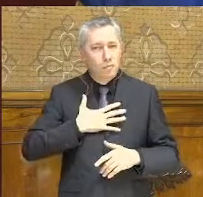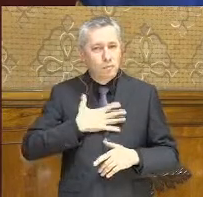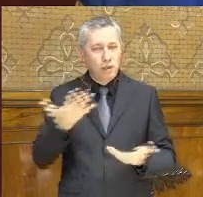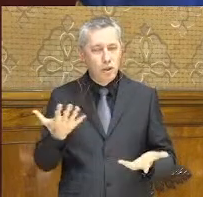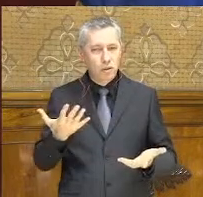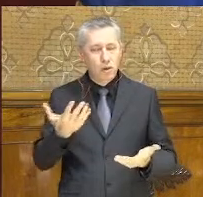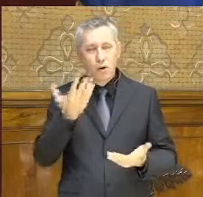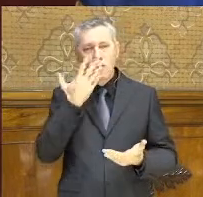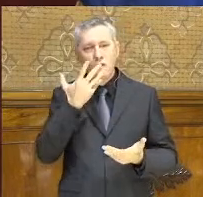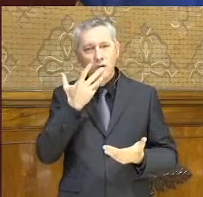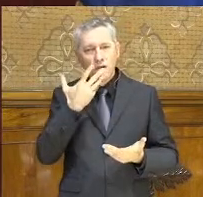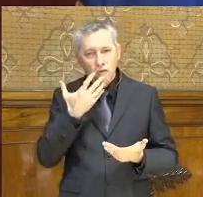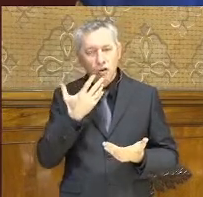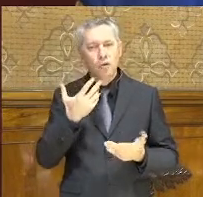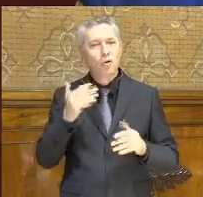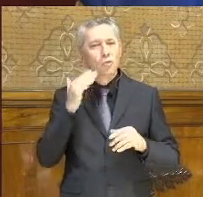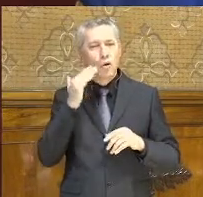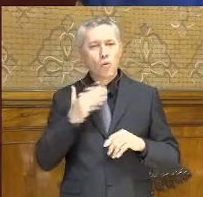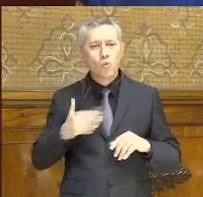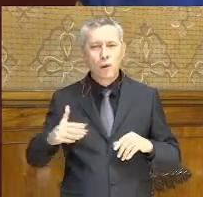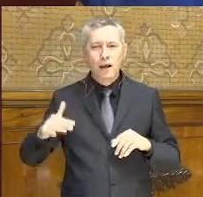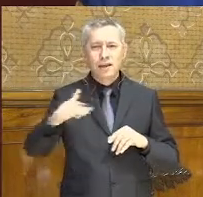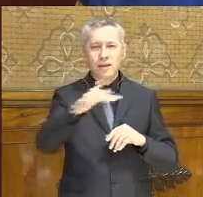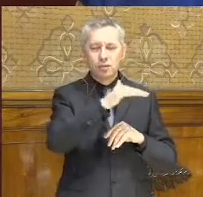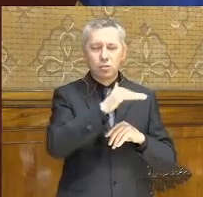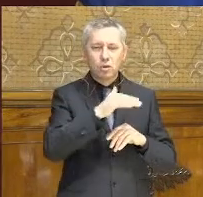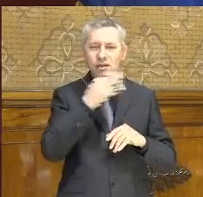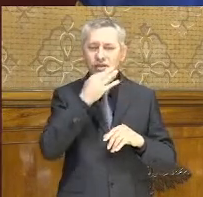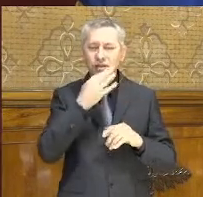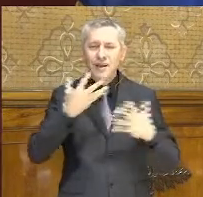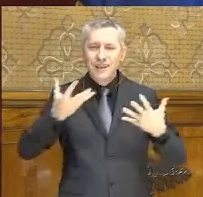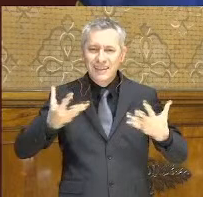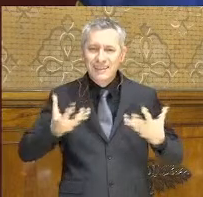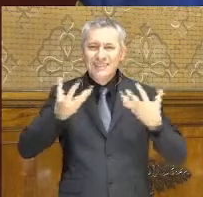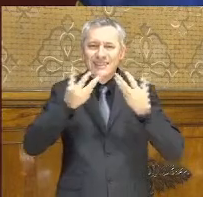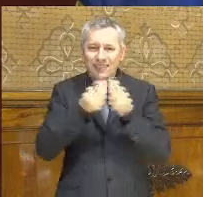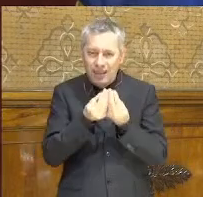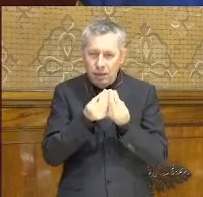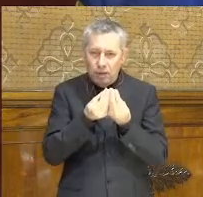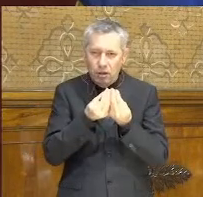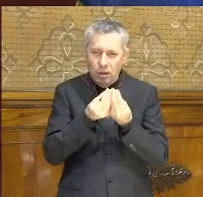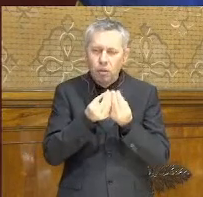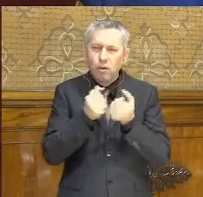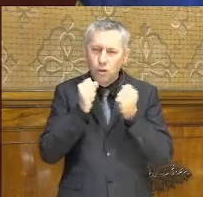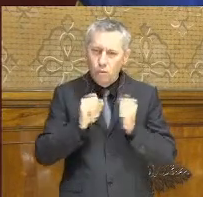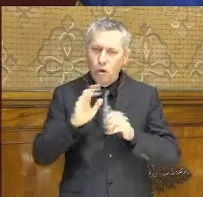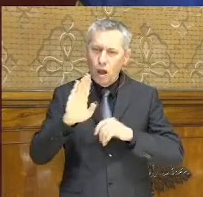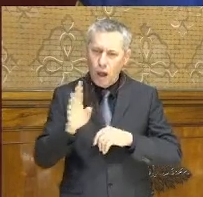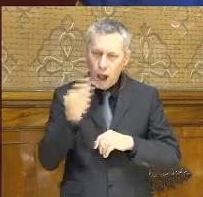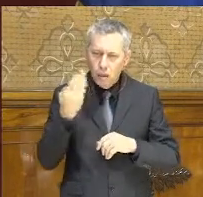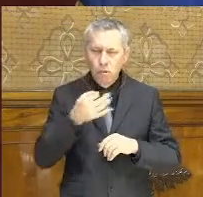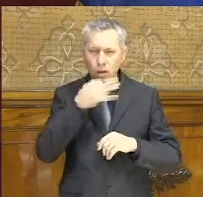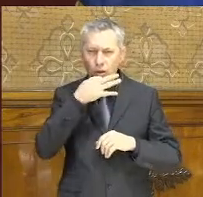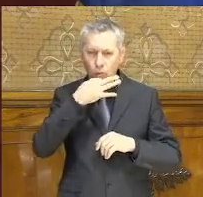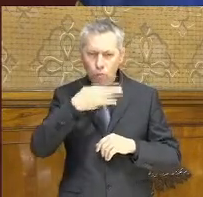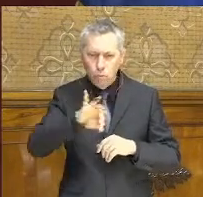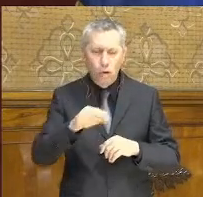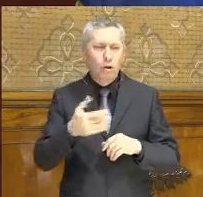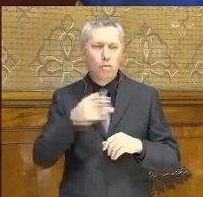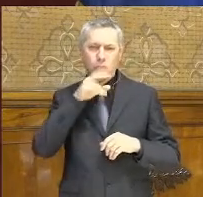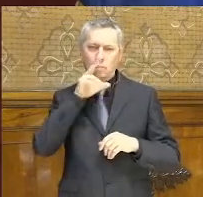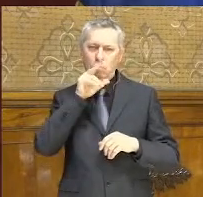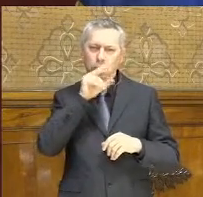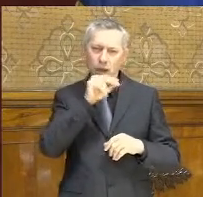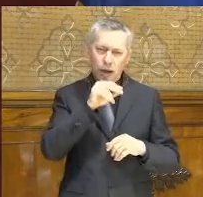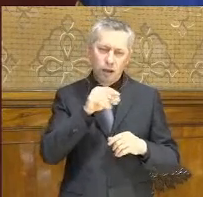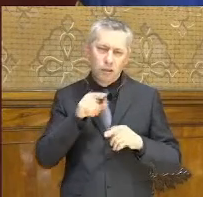this coming together, this ability and necessity to speak. And this ability and necessity to